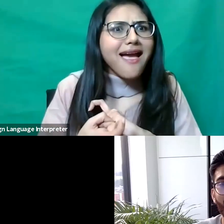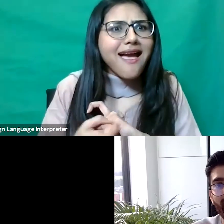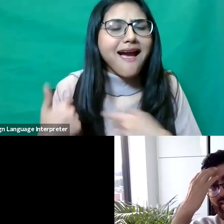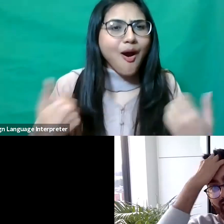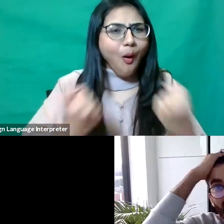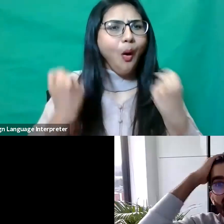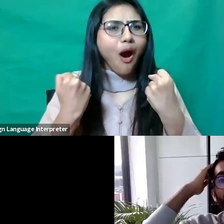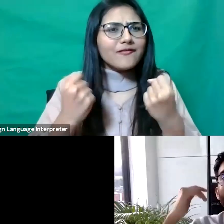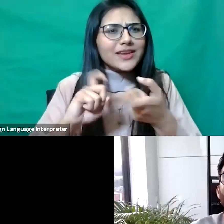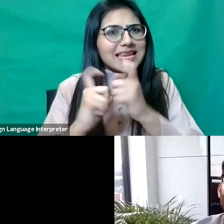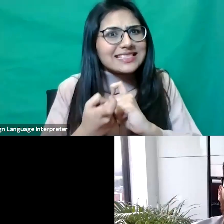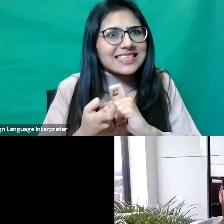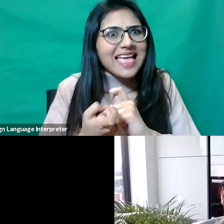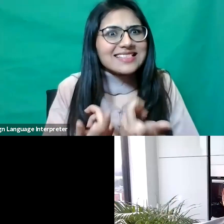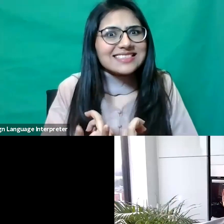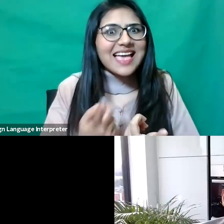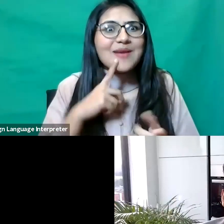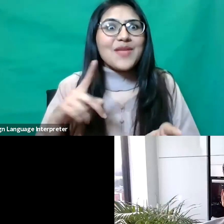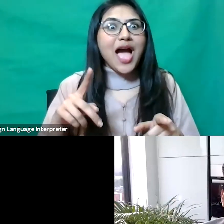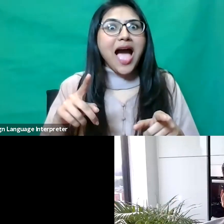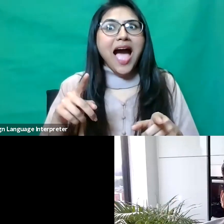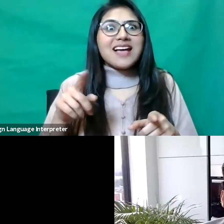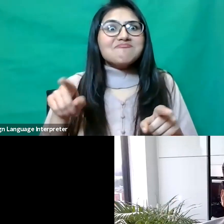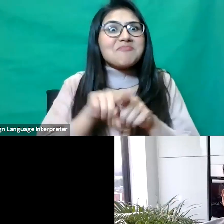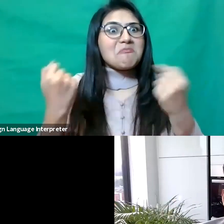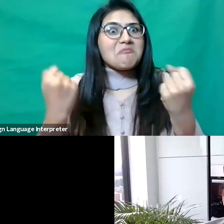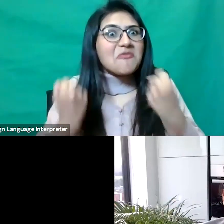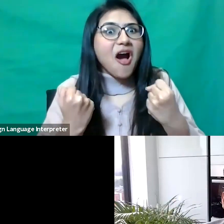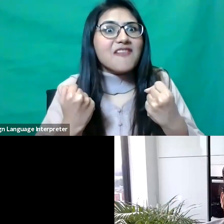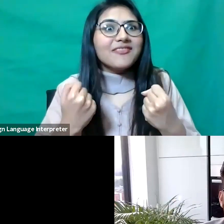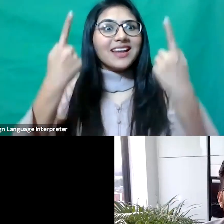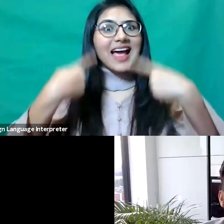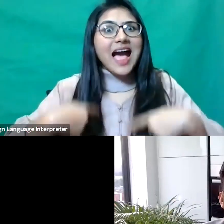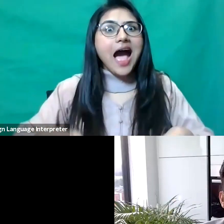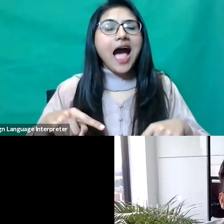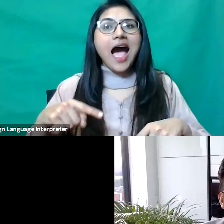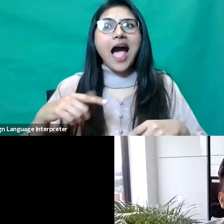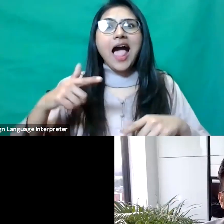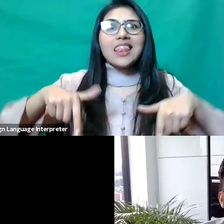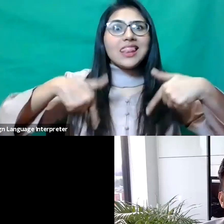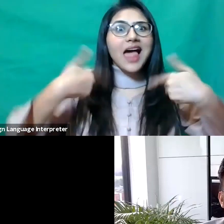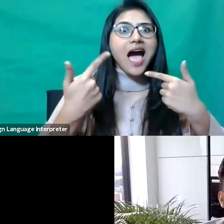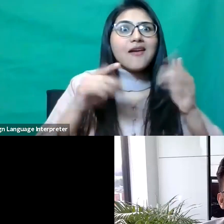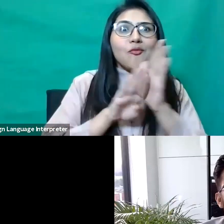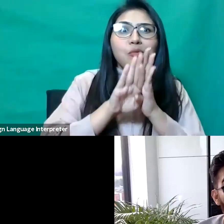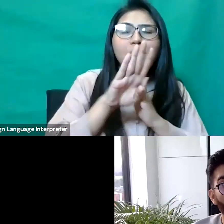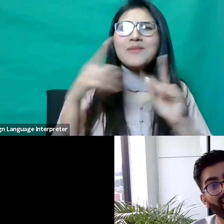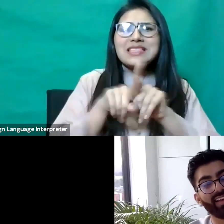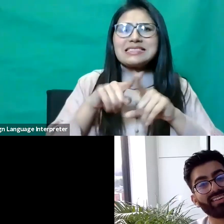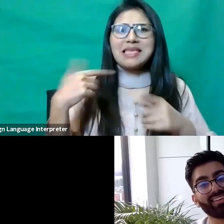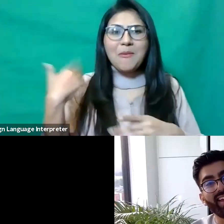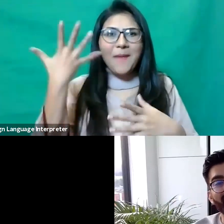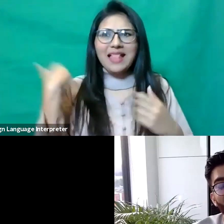confident side, and that actually has an impact on who you are. If you're constantly just stuck in that cave, that's actually not who I am, stuck in